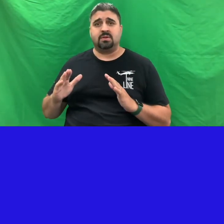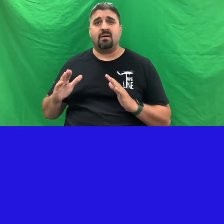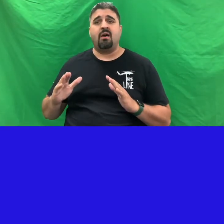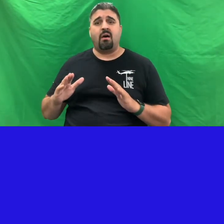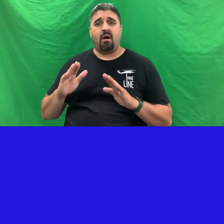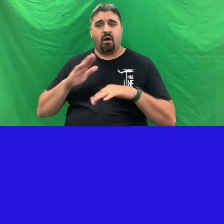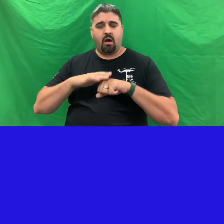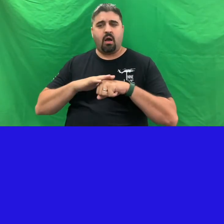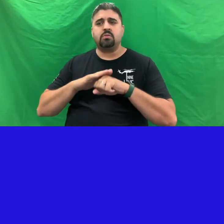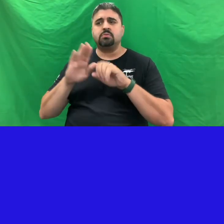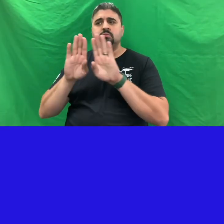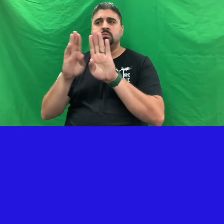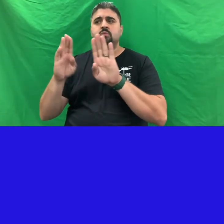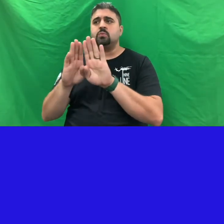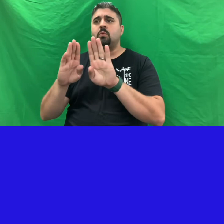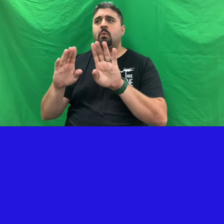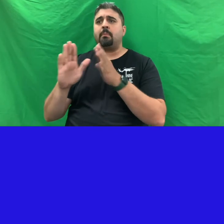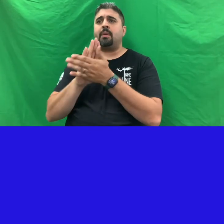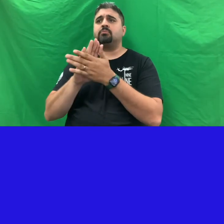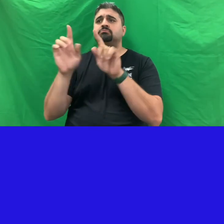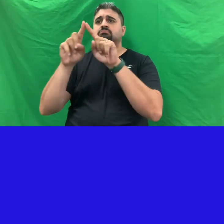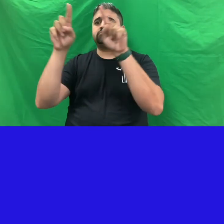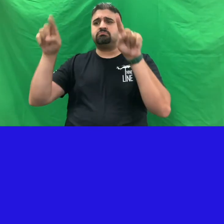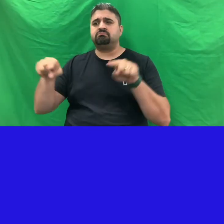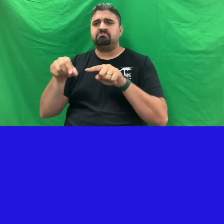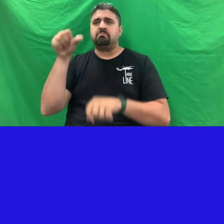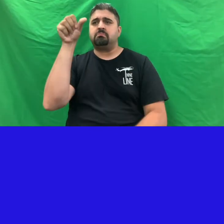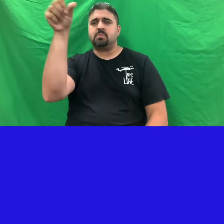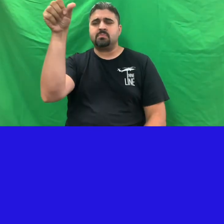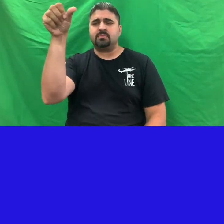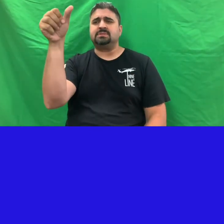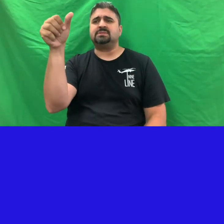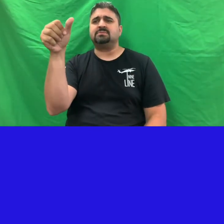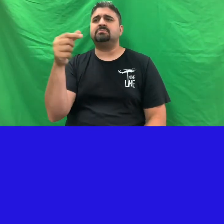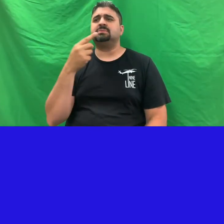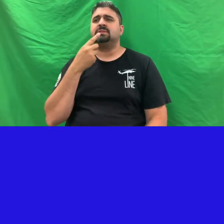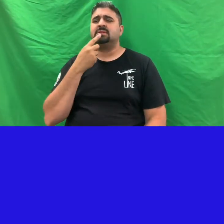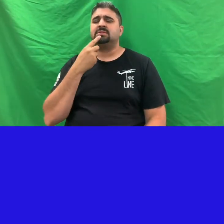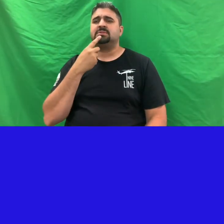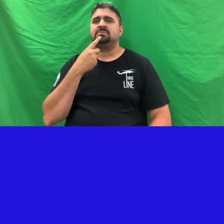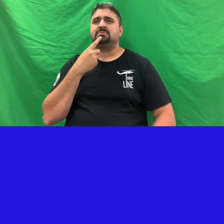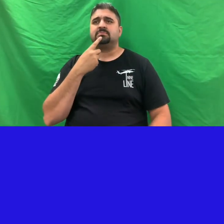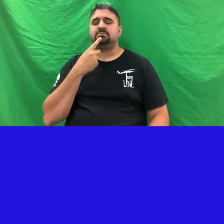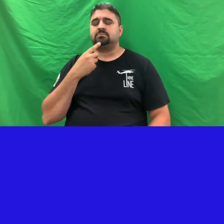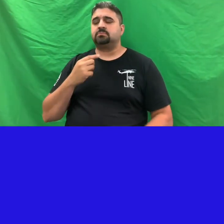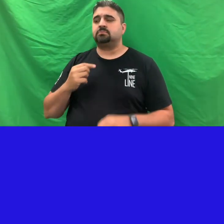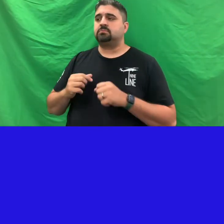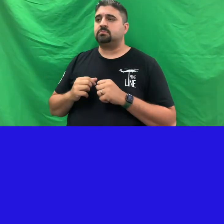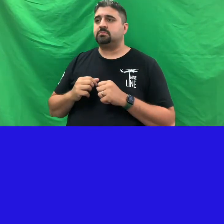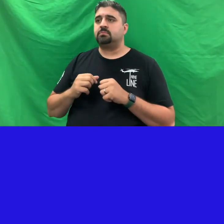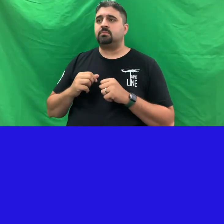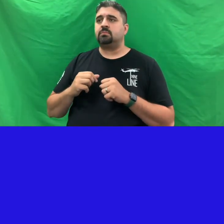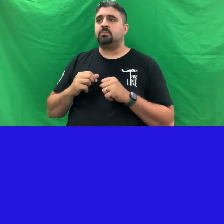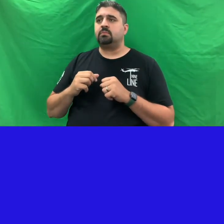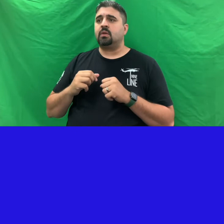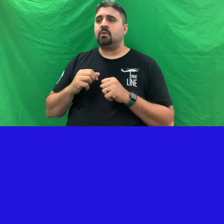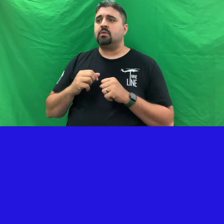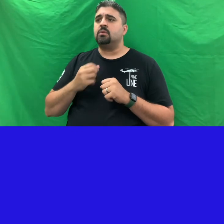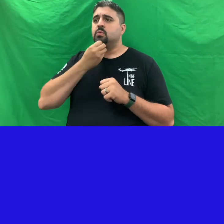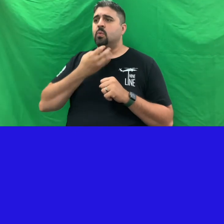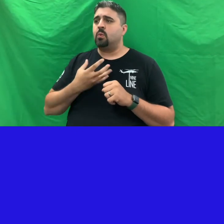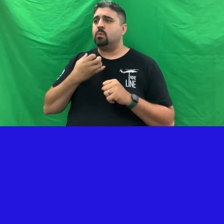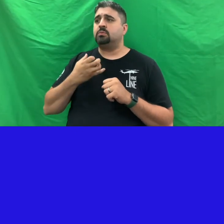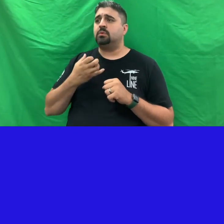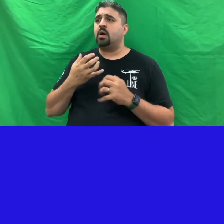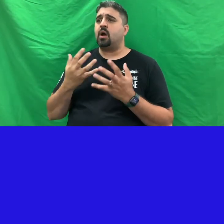Toad went to Frog's house. He found a note on the door. The note said, "Dear